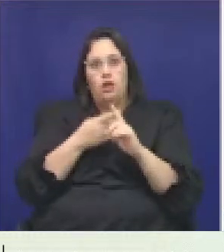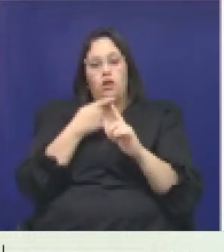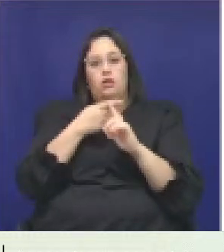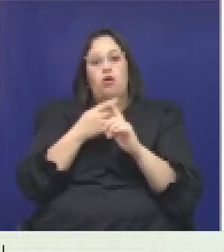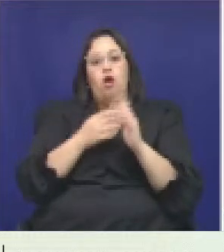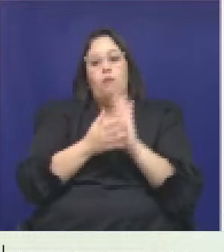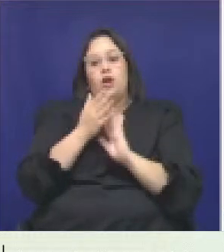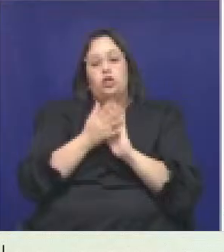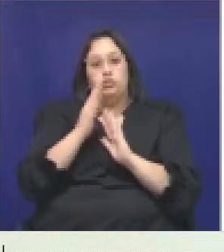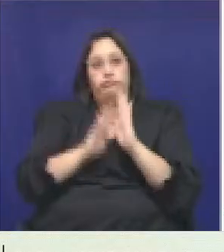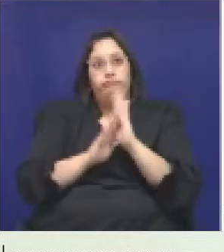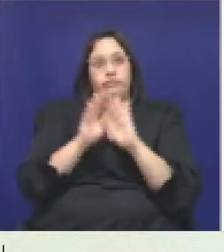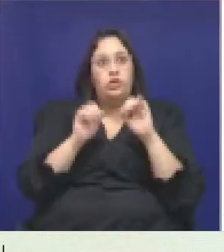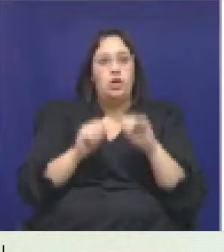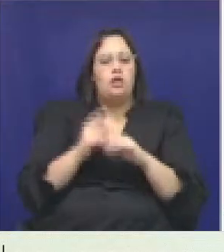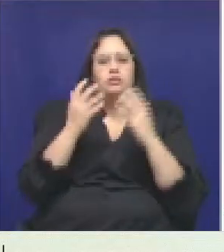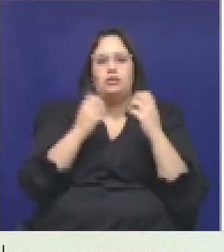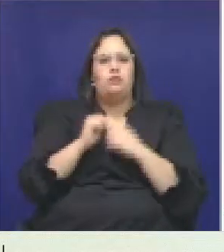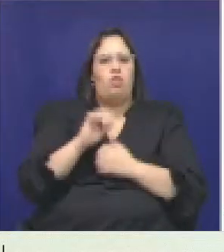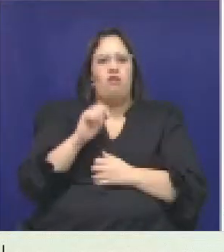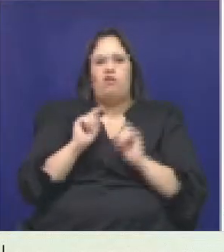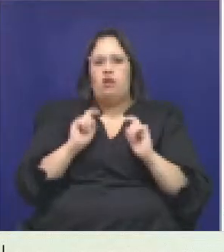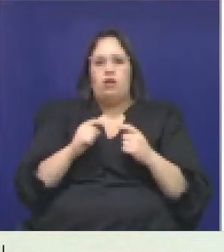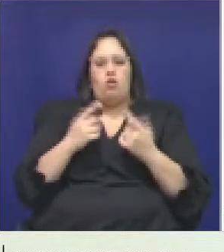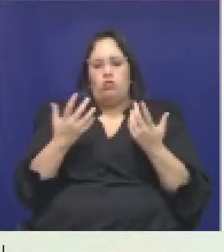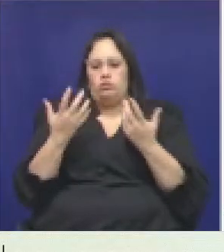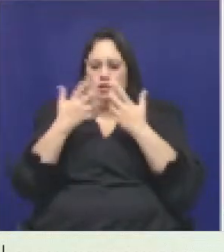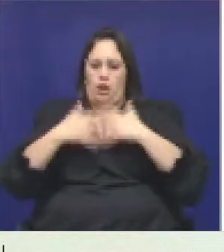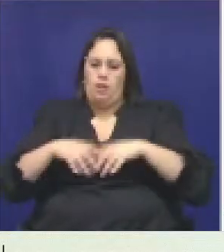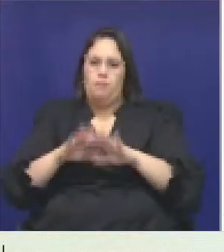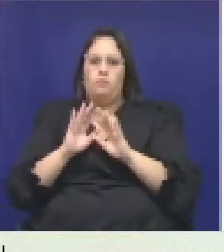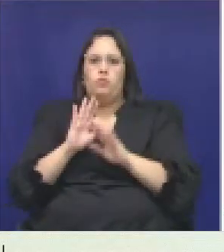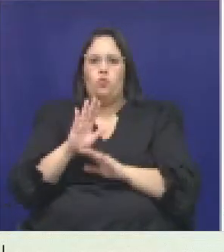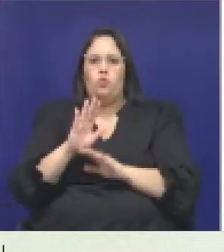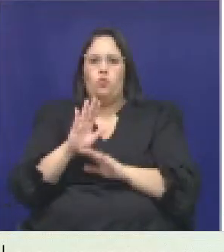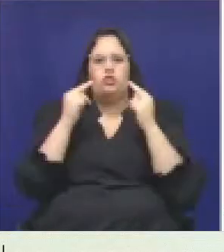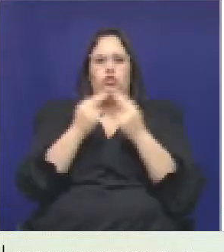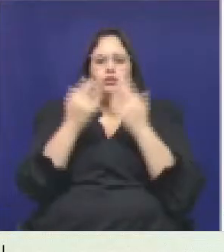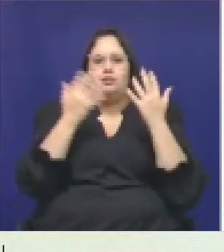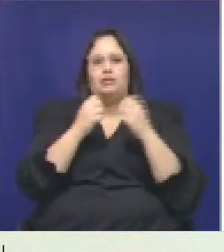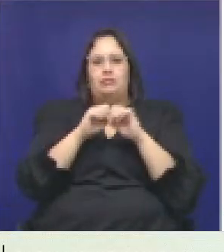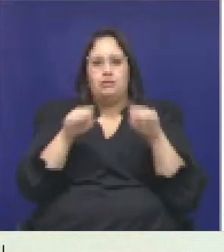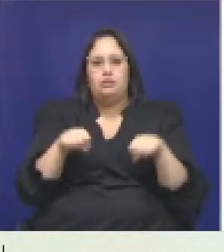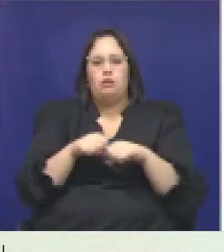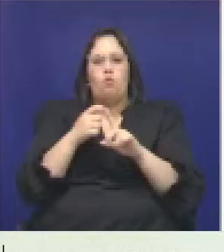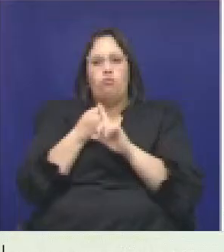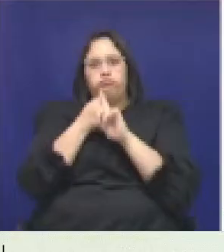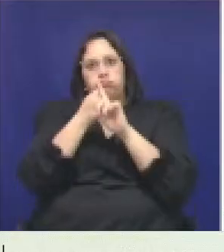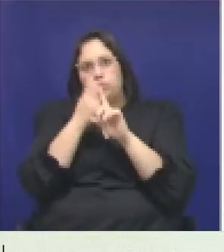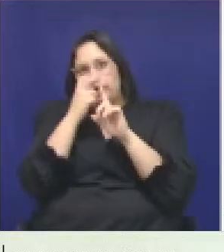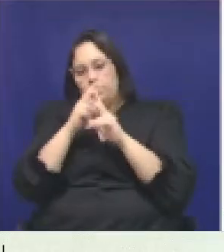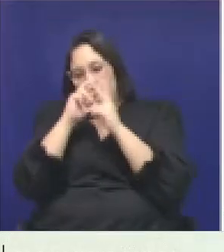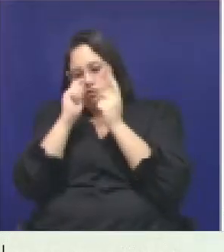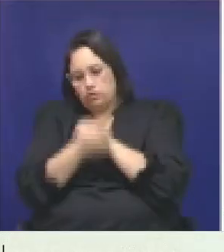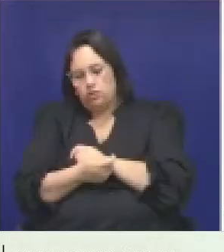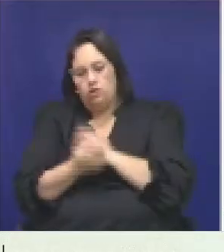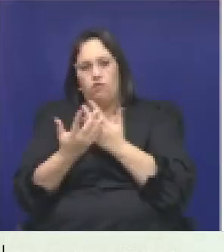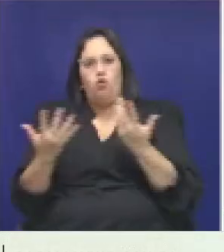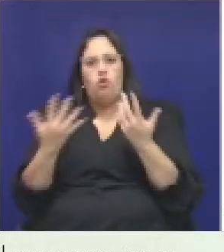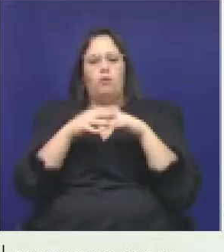operations, Stats SA cannot effectively coordinate the national statistics system or drive the reform needed for